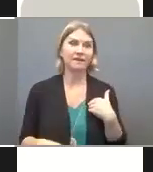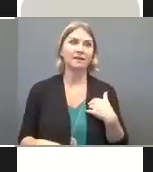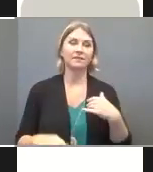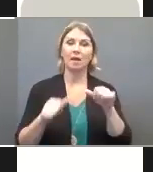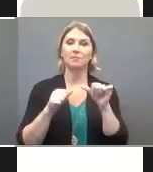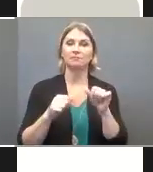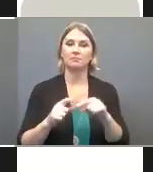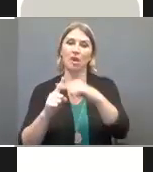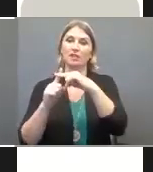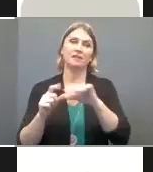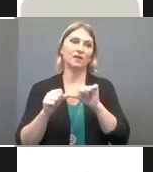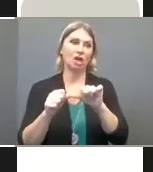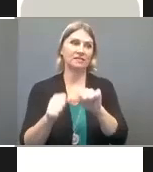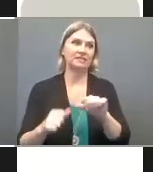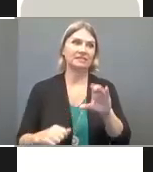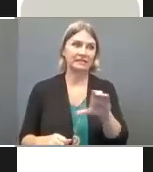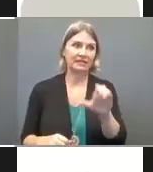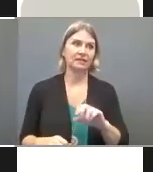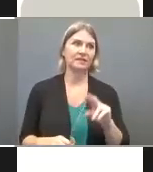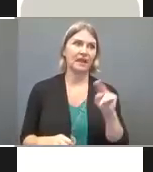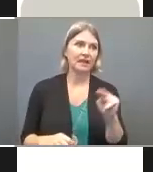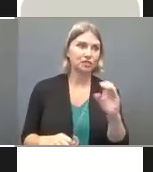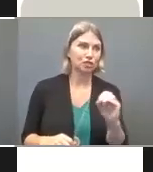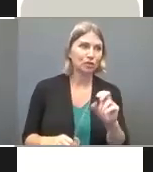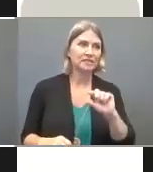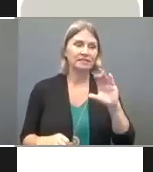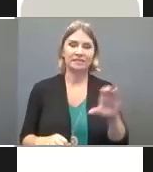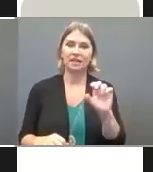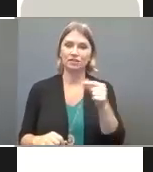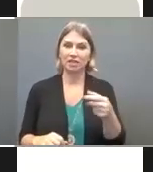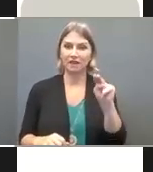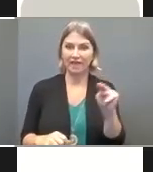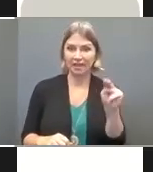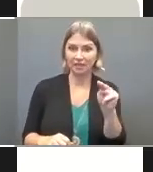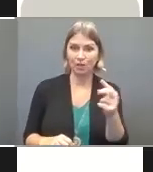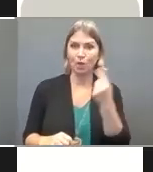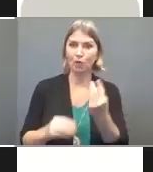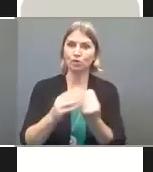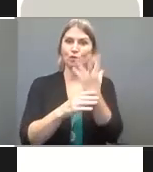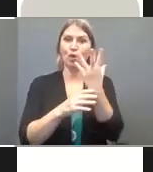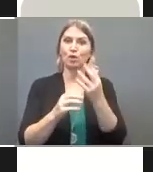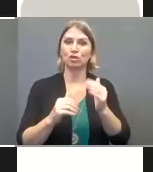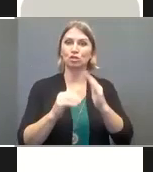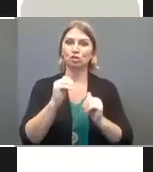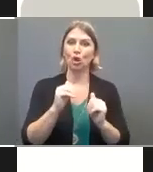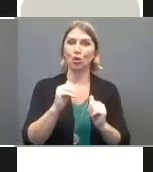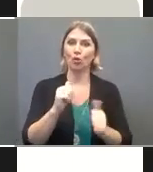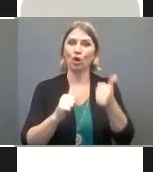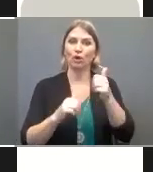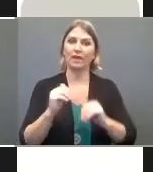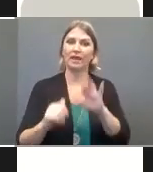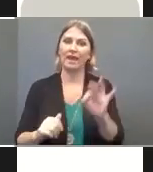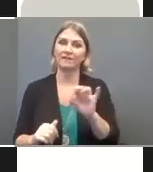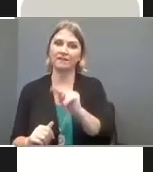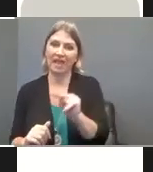c and an n0 such that c of g of n will always grow slower than f of n for some number